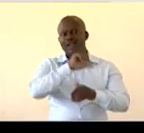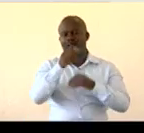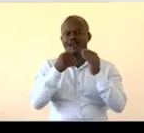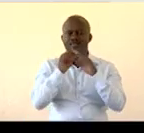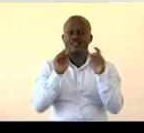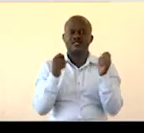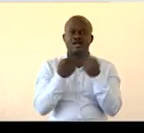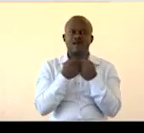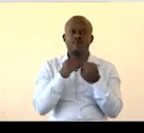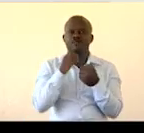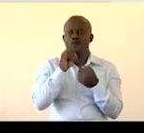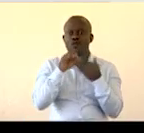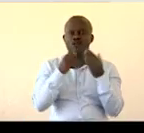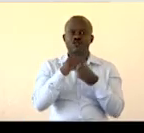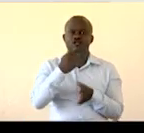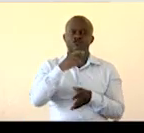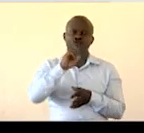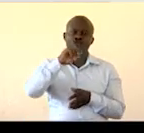of tropism